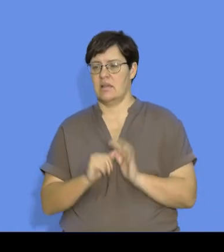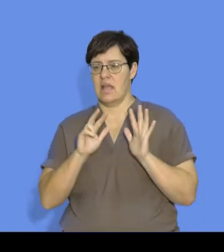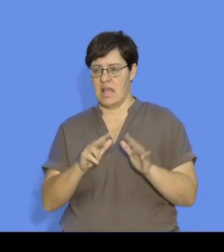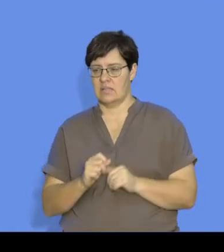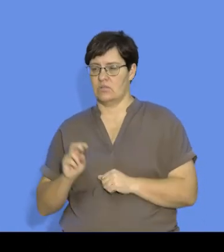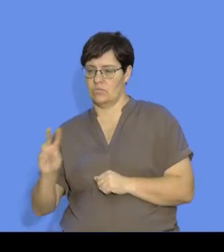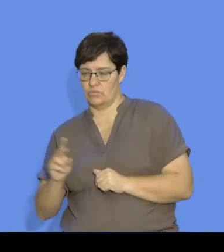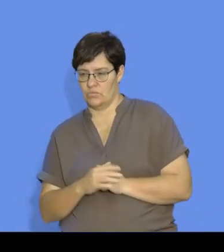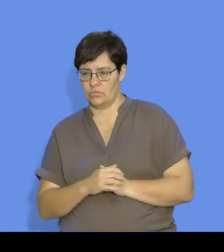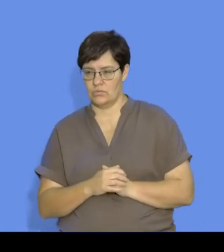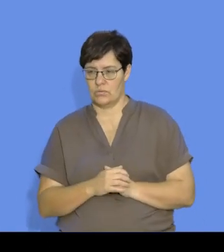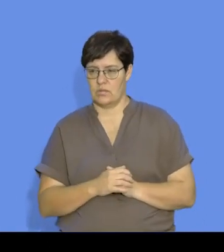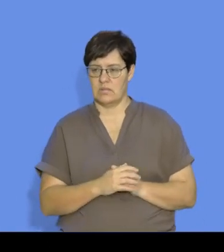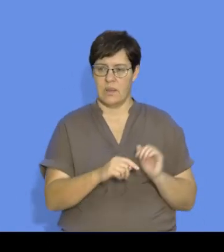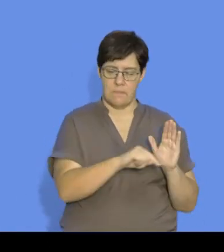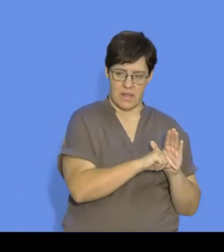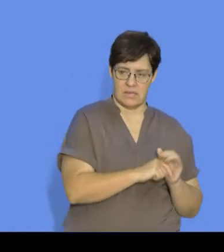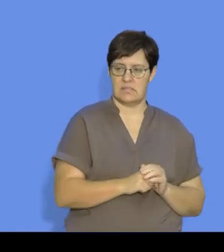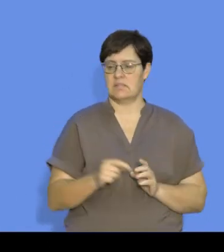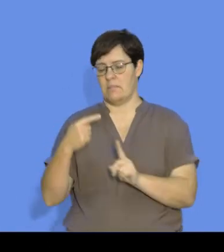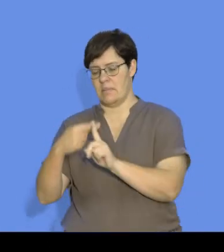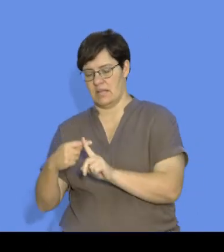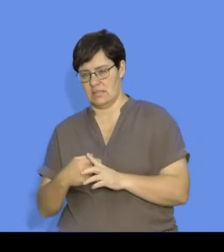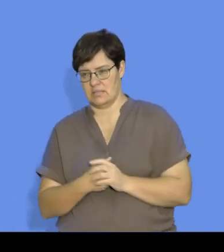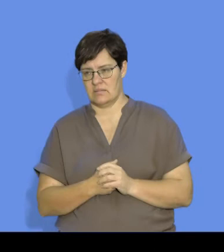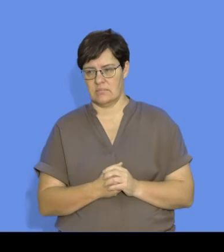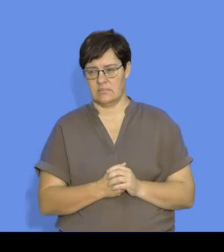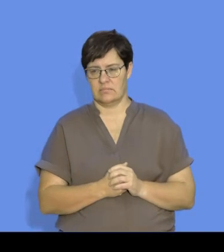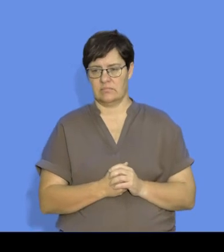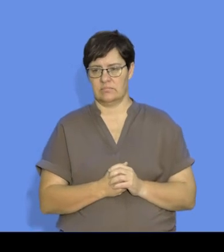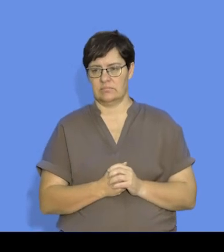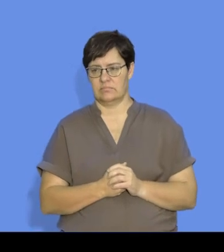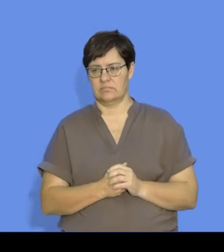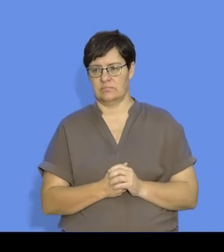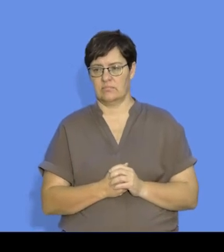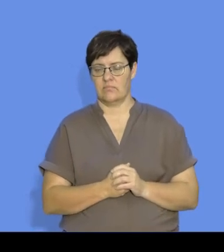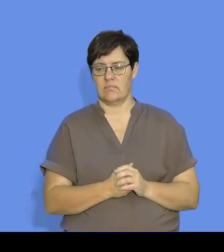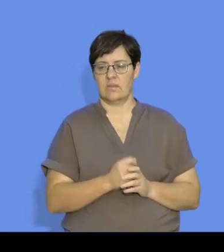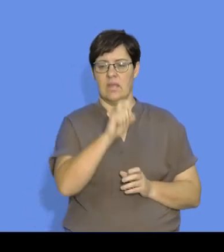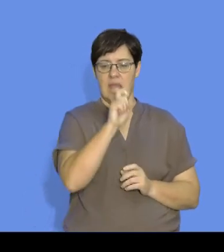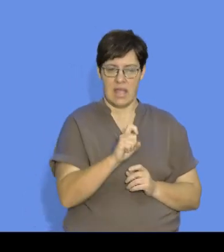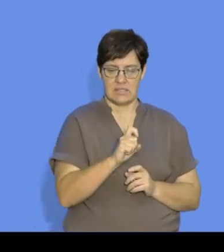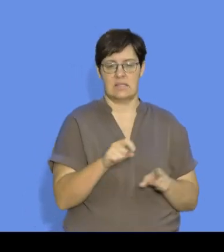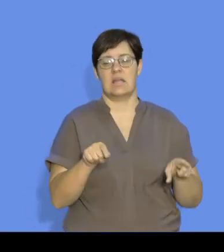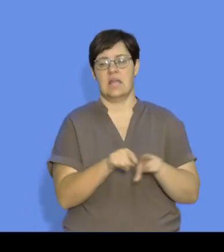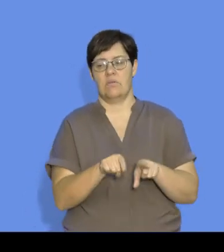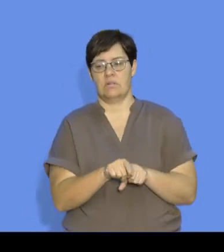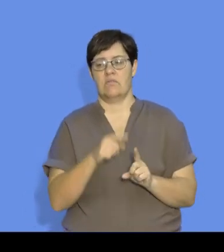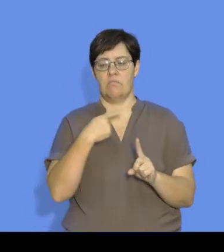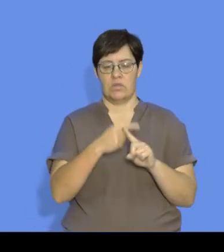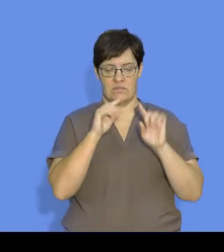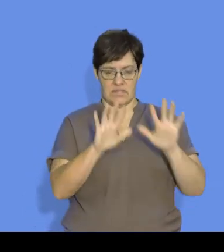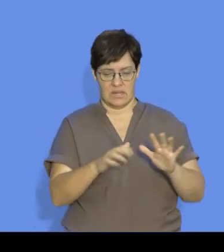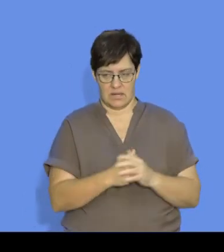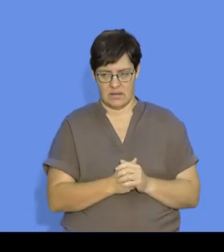it's x and 2. This will be a minus, and that will be a plus there. So my x will be equals to